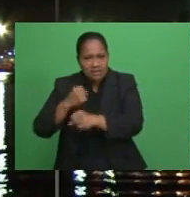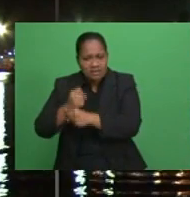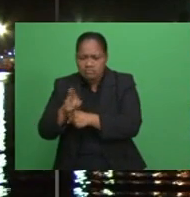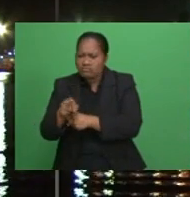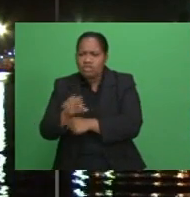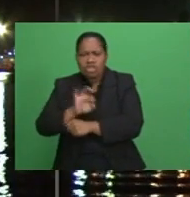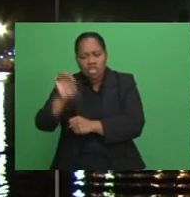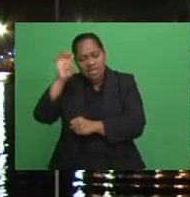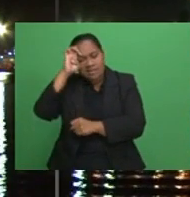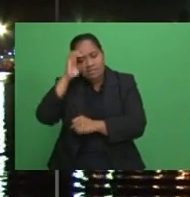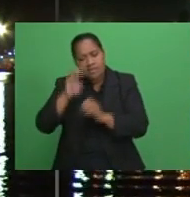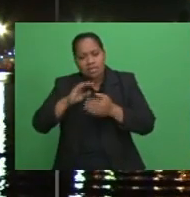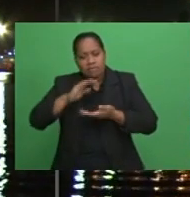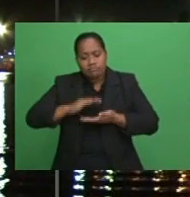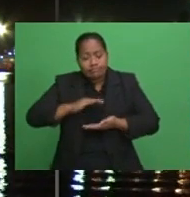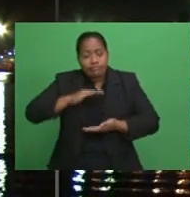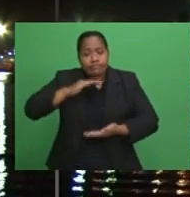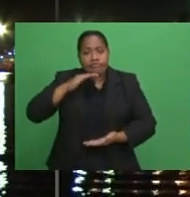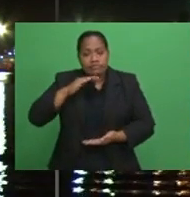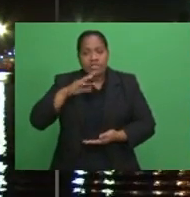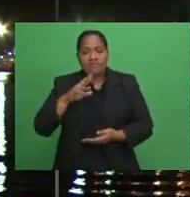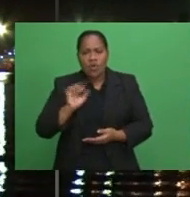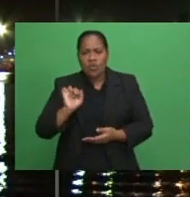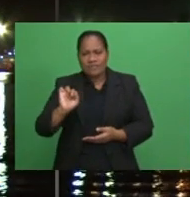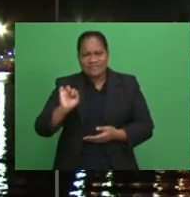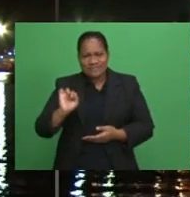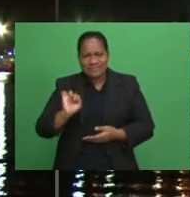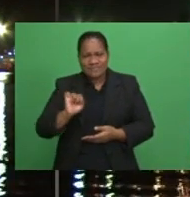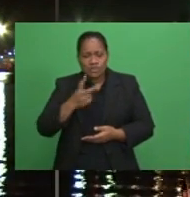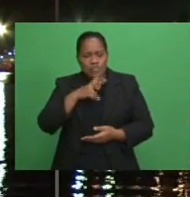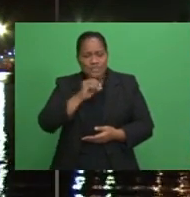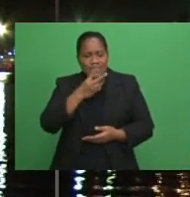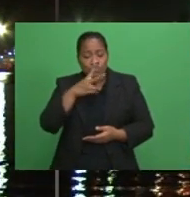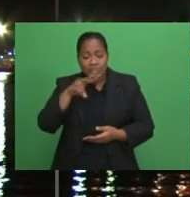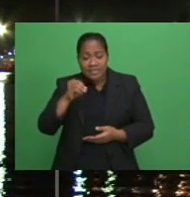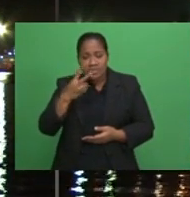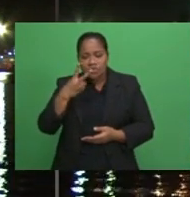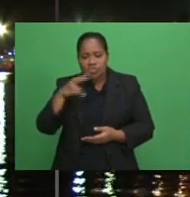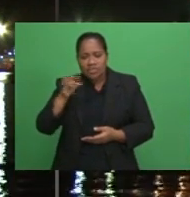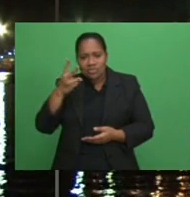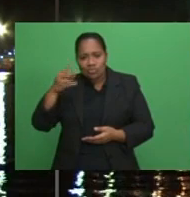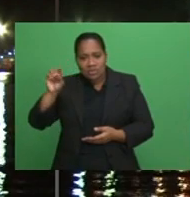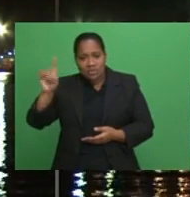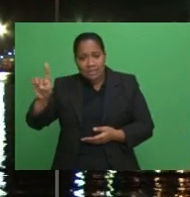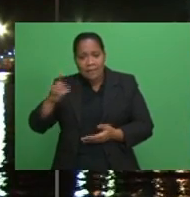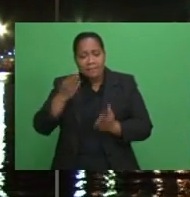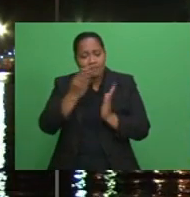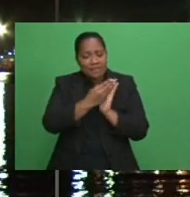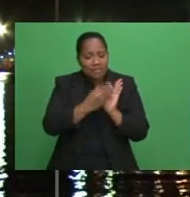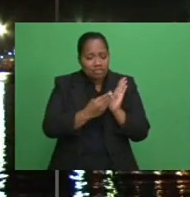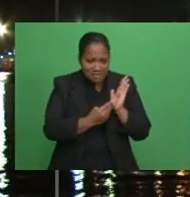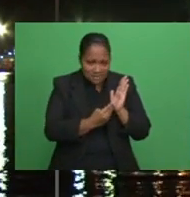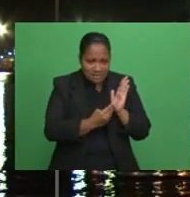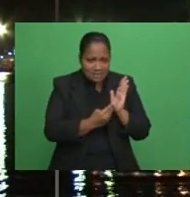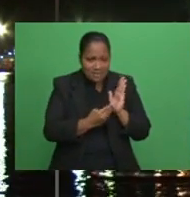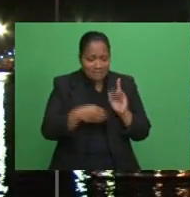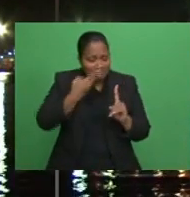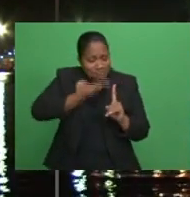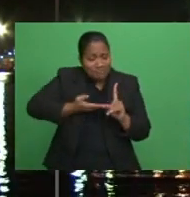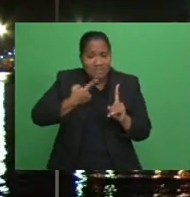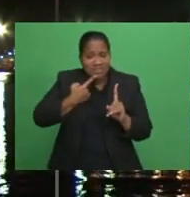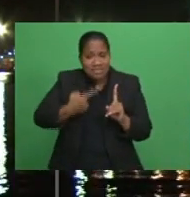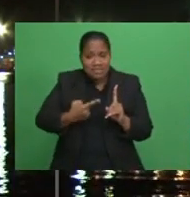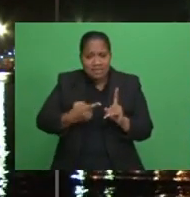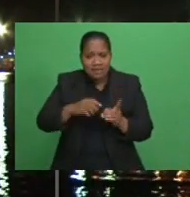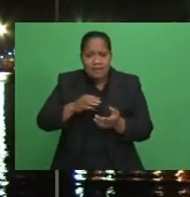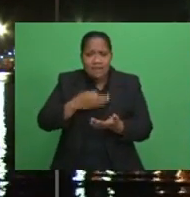in her two portfolios in 2020-2021 budget allocation on Friday. Pramila Kumar says the submission for funding focuses